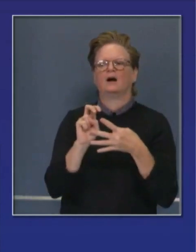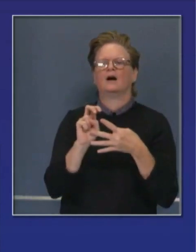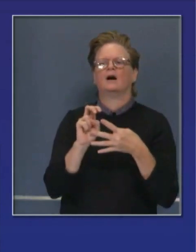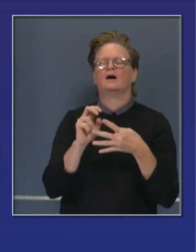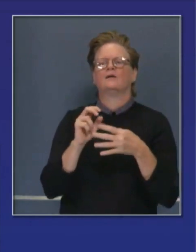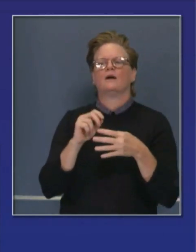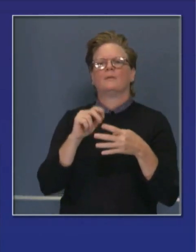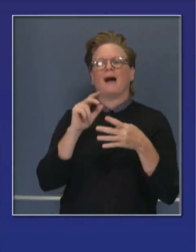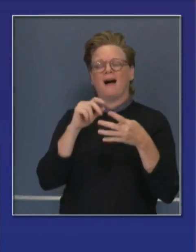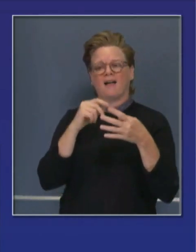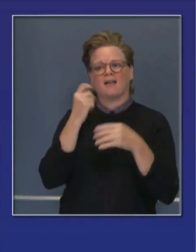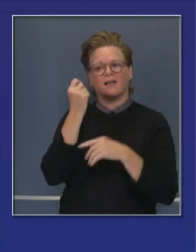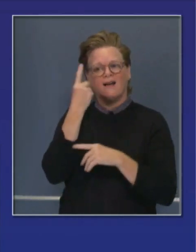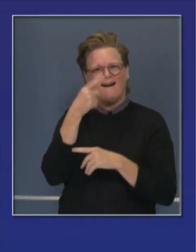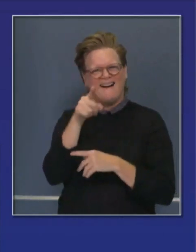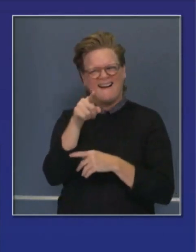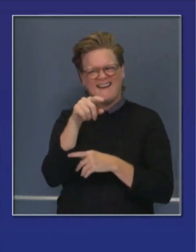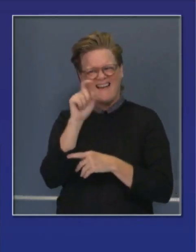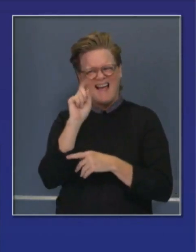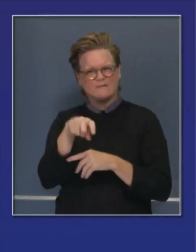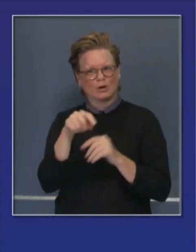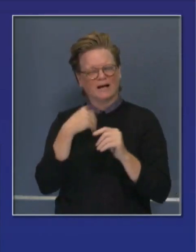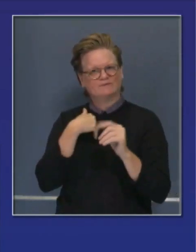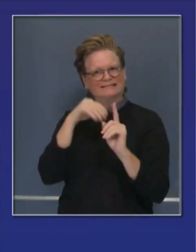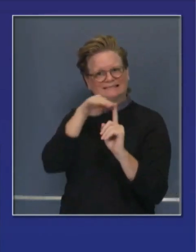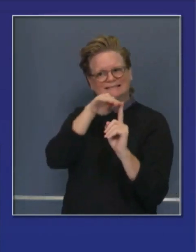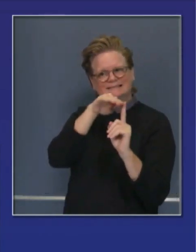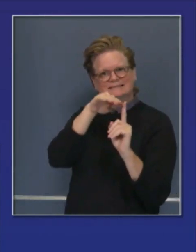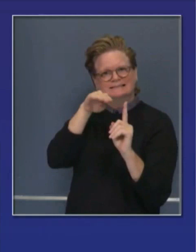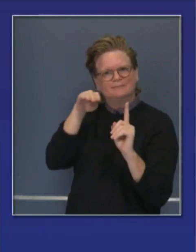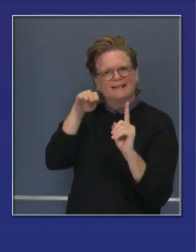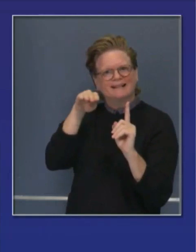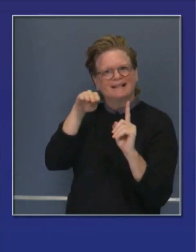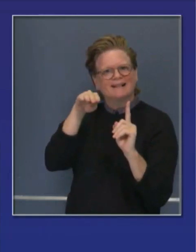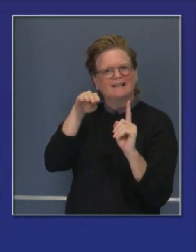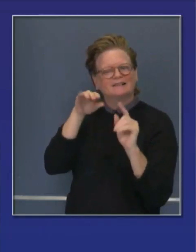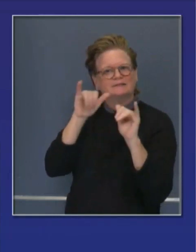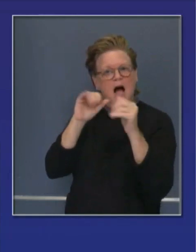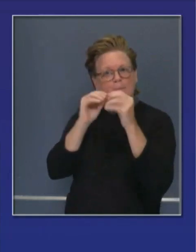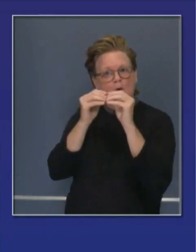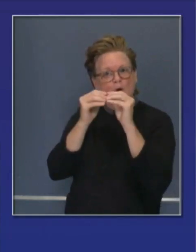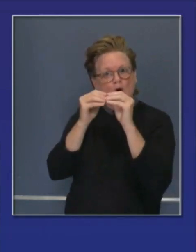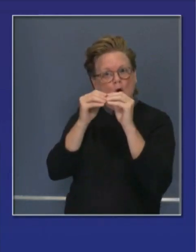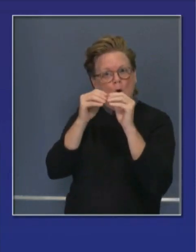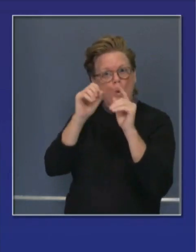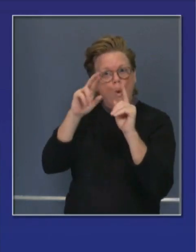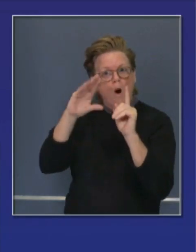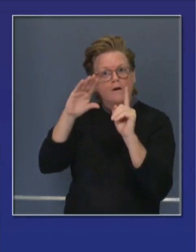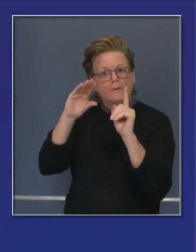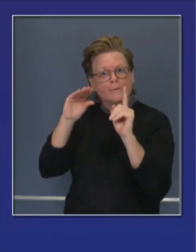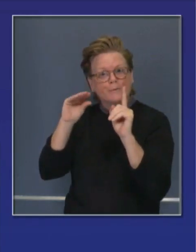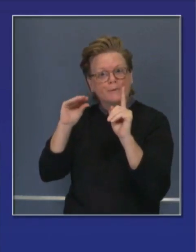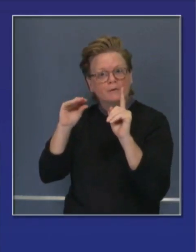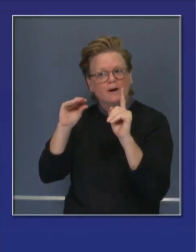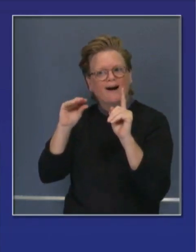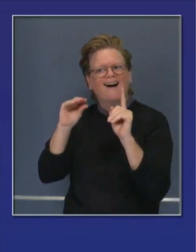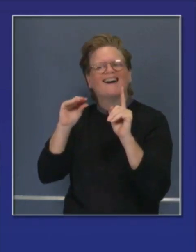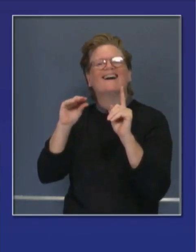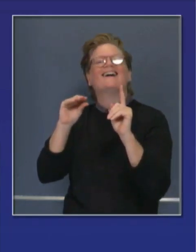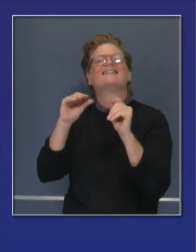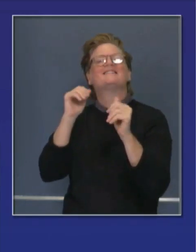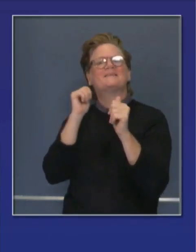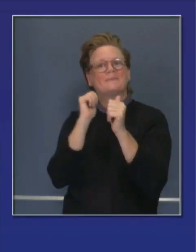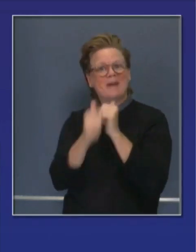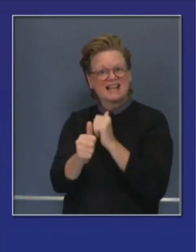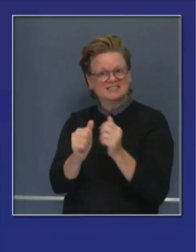restrictions, and only 3 rural counties will begin in the yellow tier, the least restrictive. In response, Los Angeles County